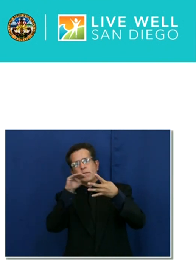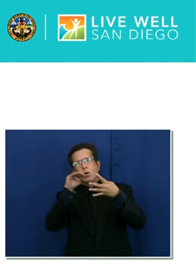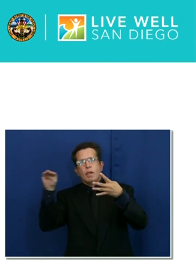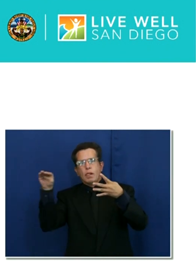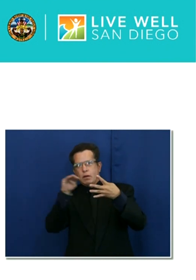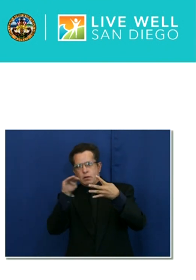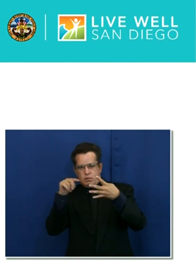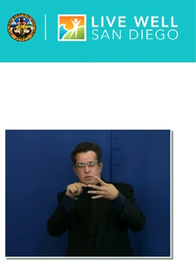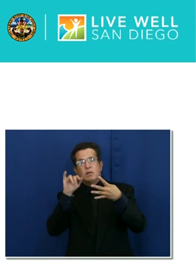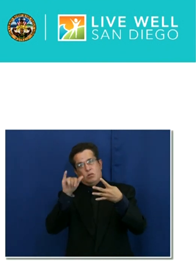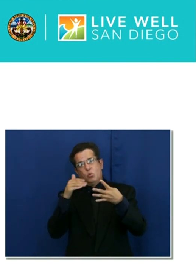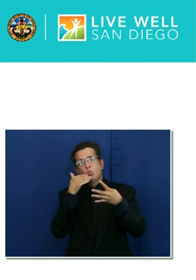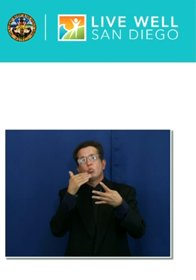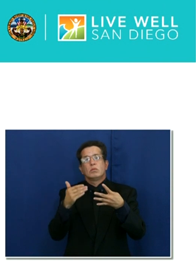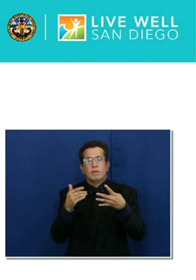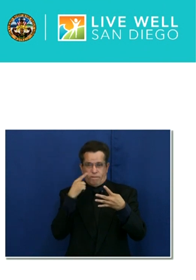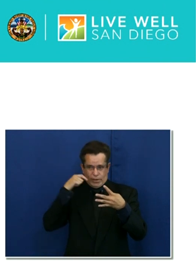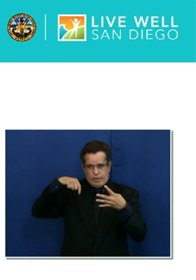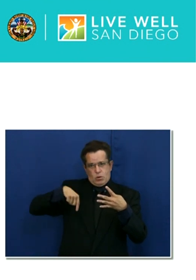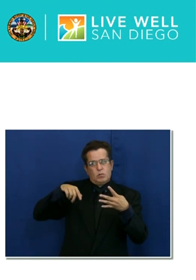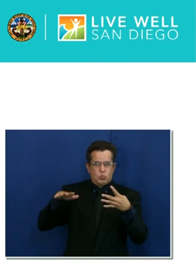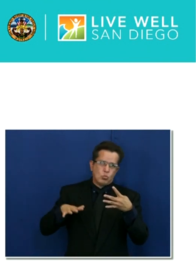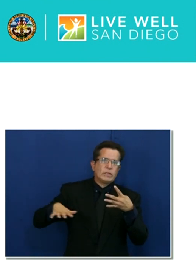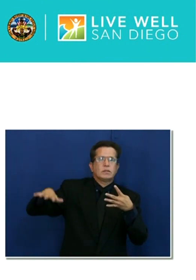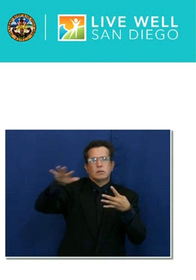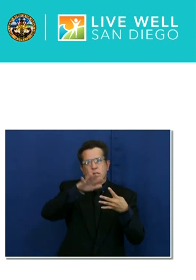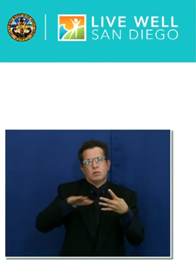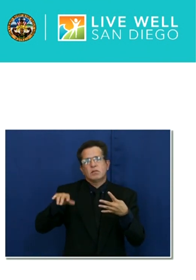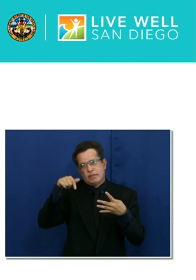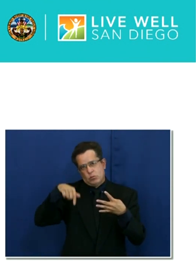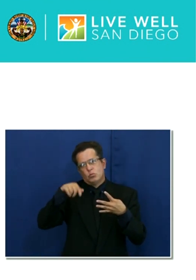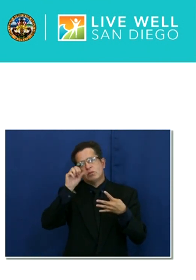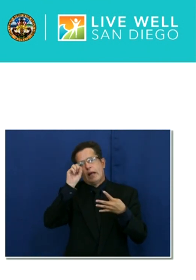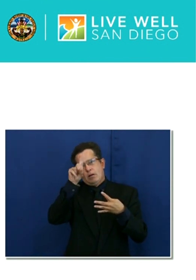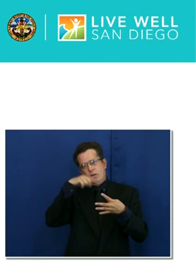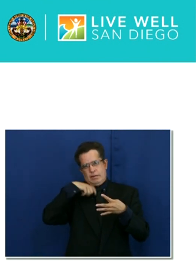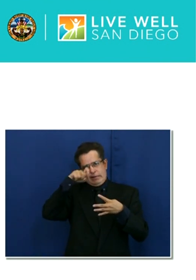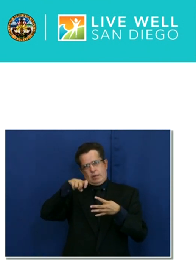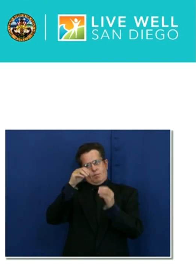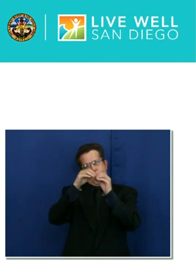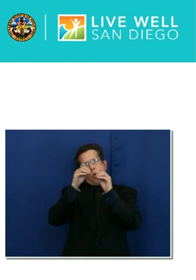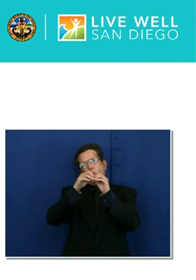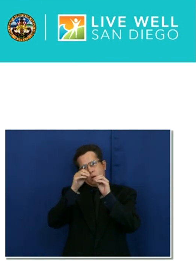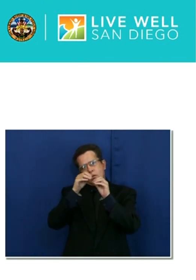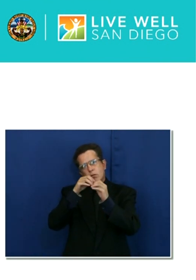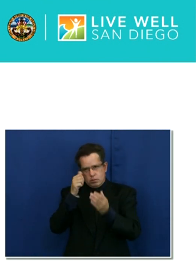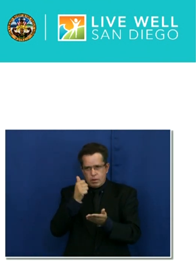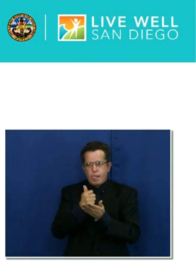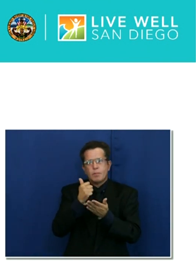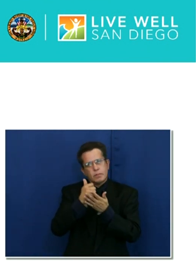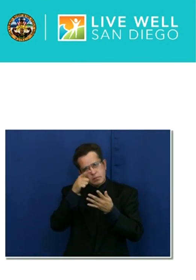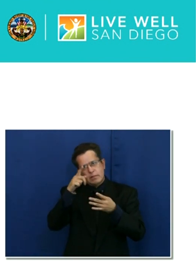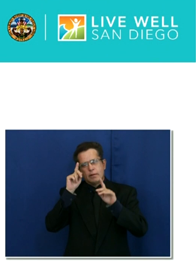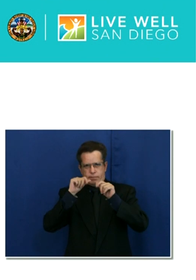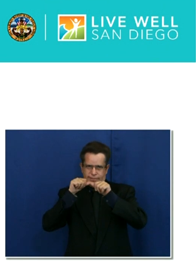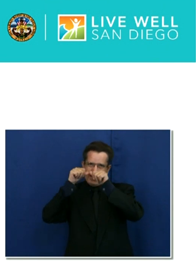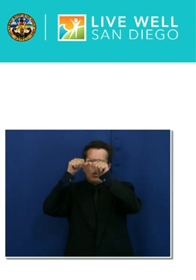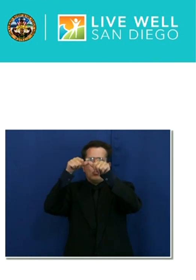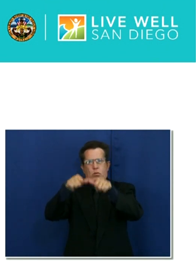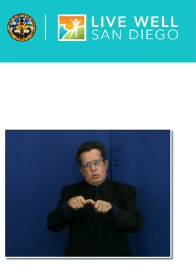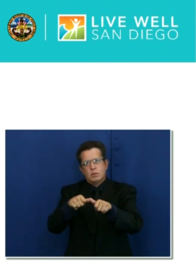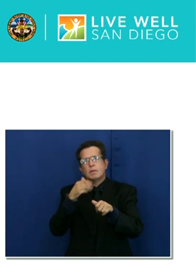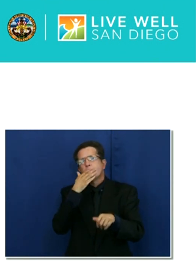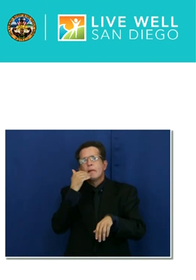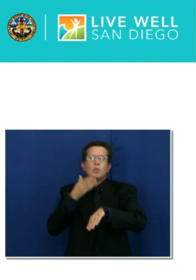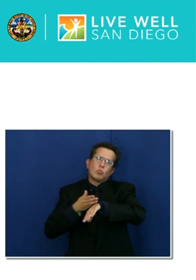certainly this is great news for our region, and we must continue at a minimal to maintain